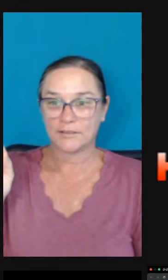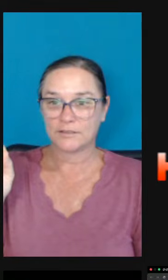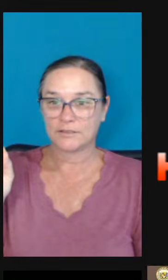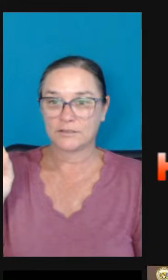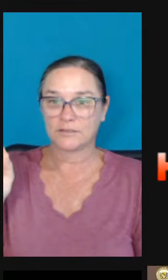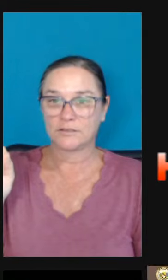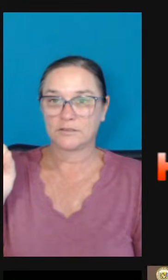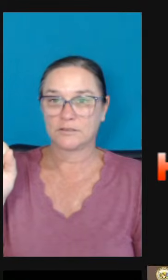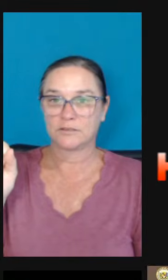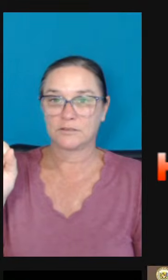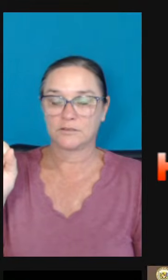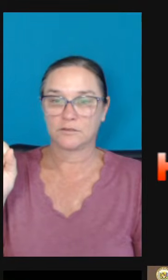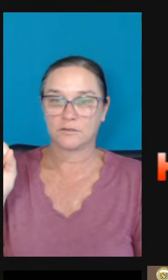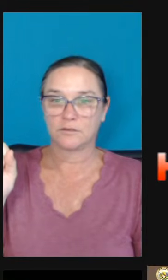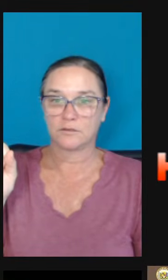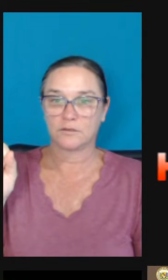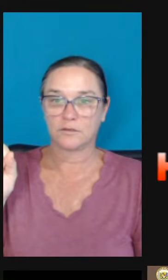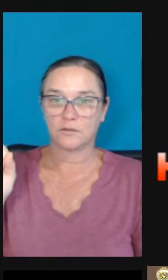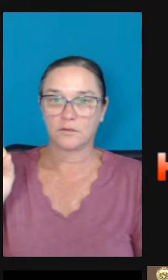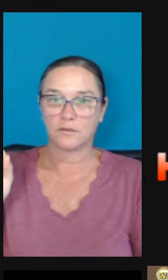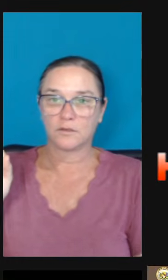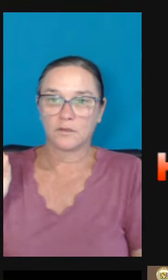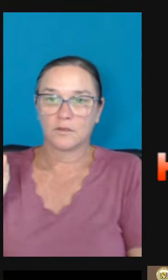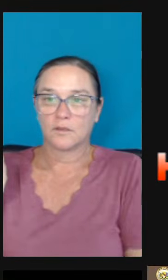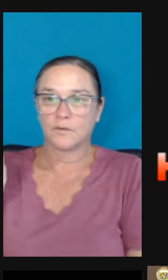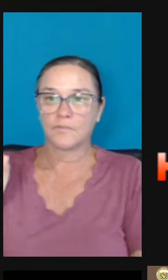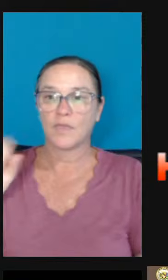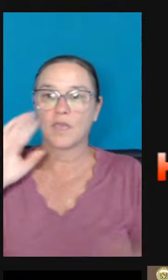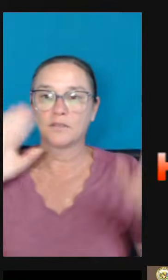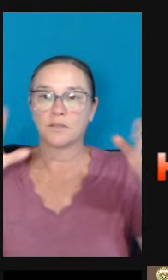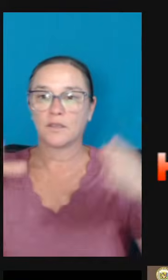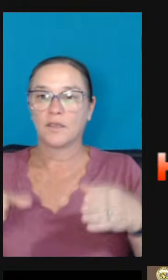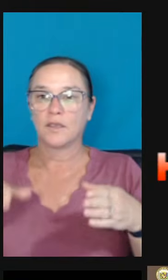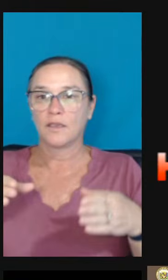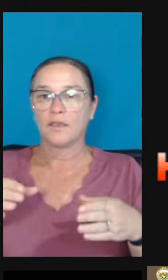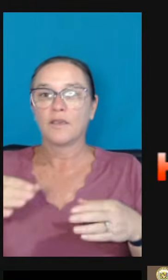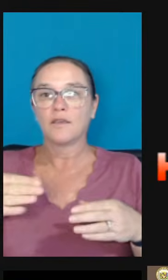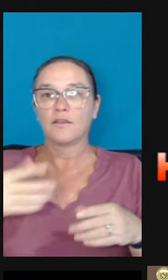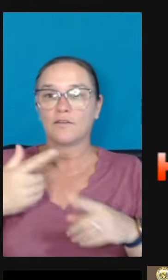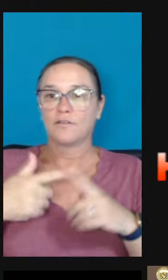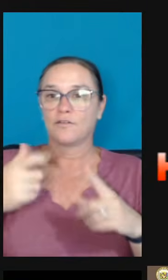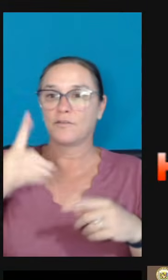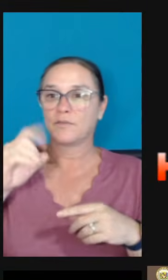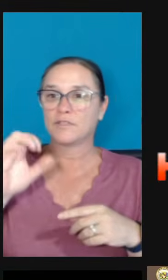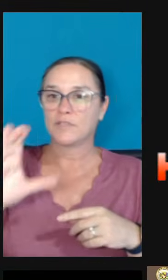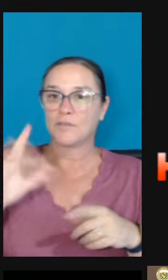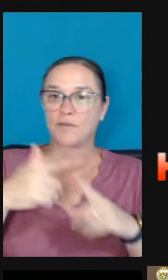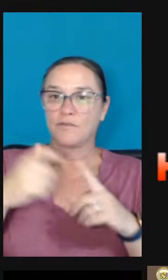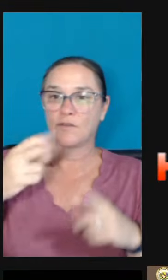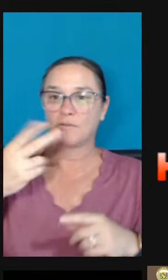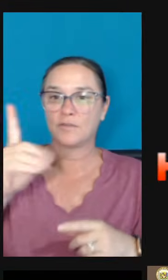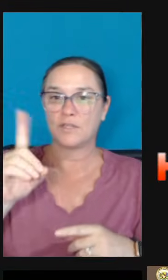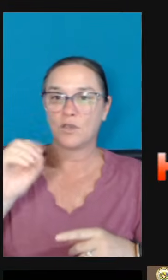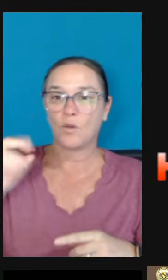called attention to this news release back from December from the Department of Health, from Governor